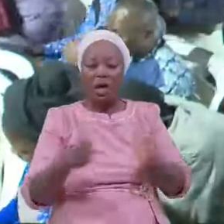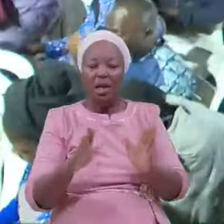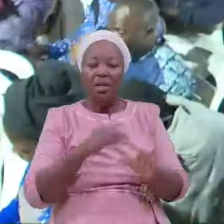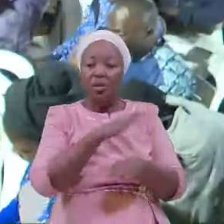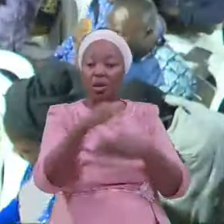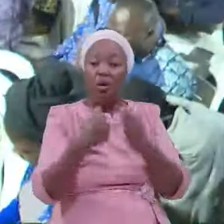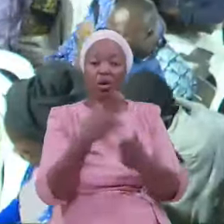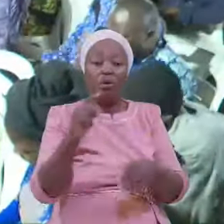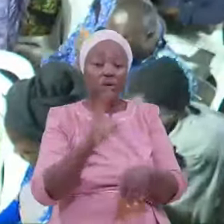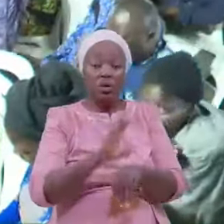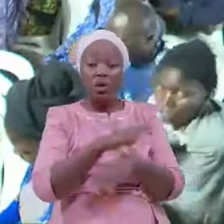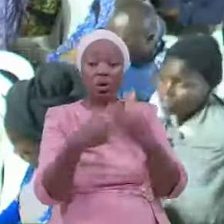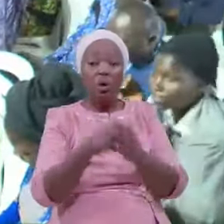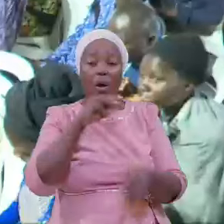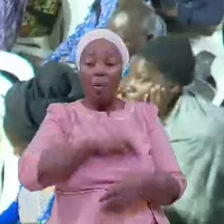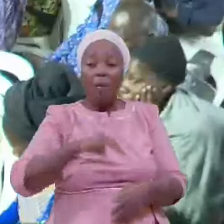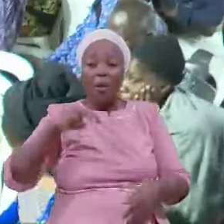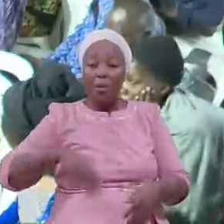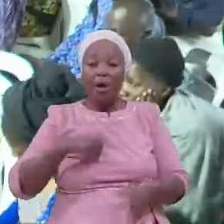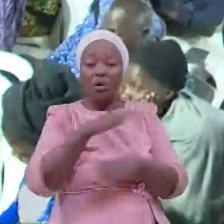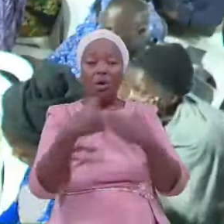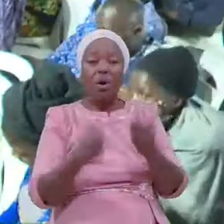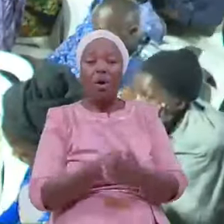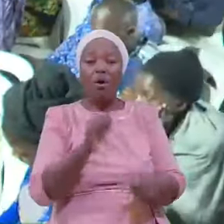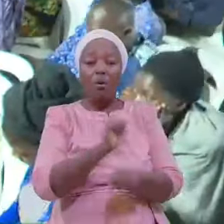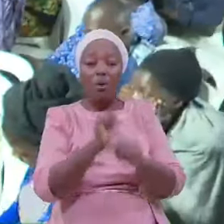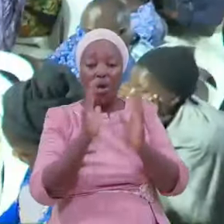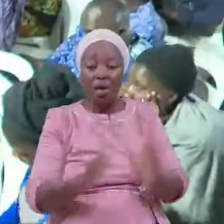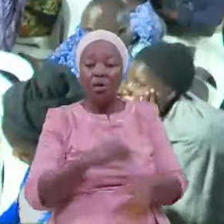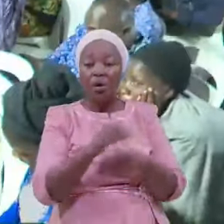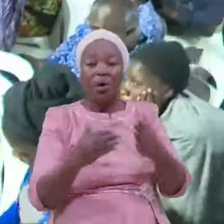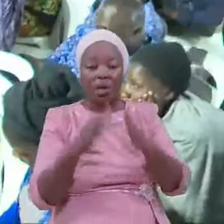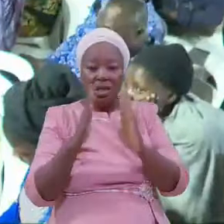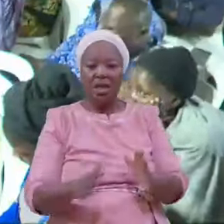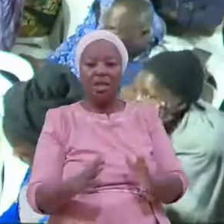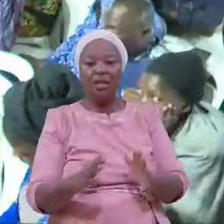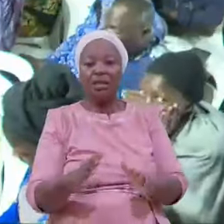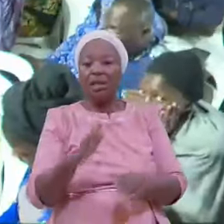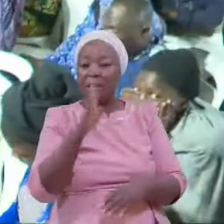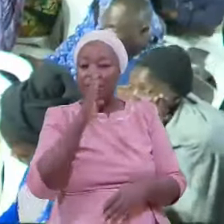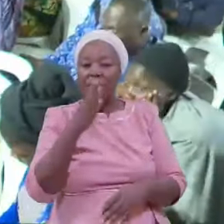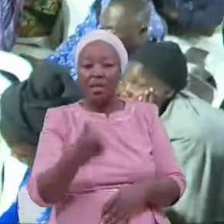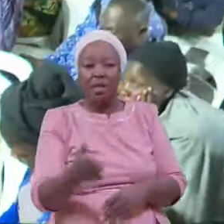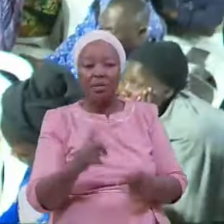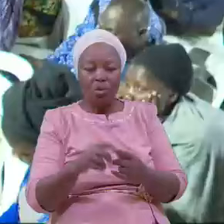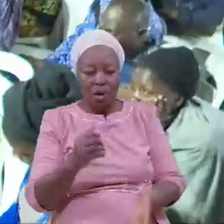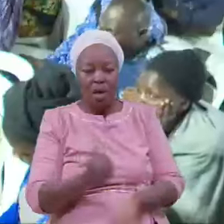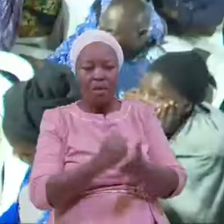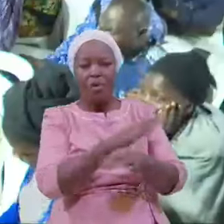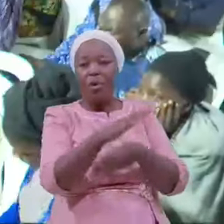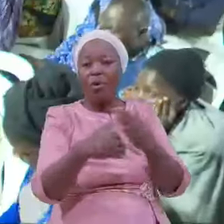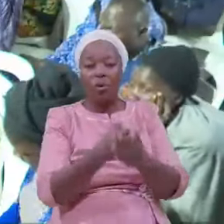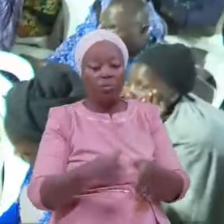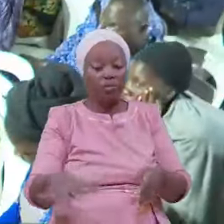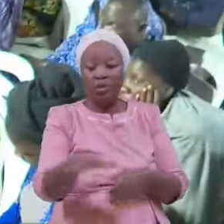whole leaders, the whole workers dedicate to this, because this is the major, most important issue for